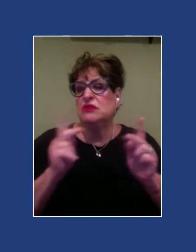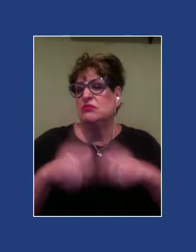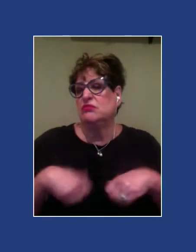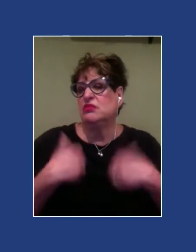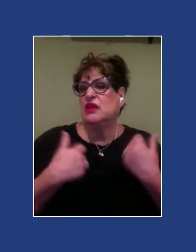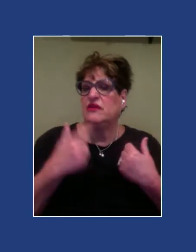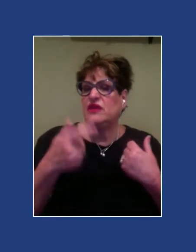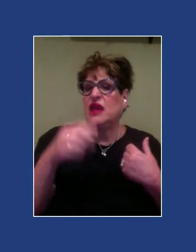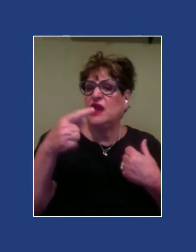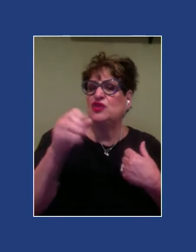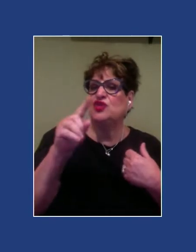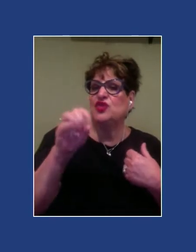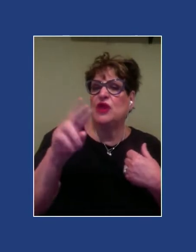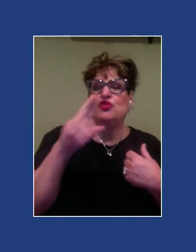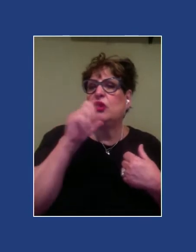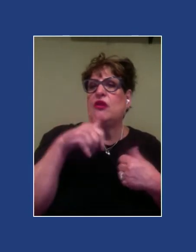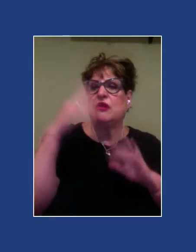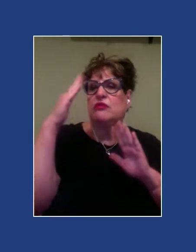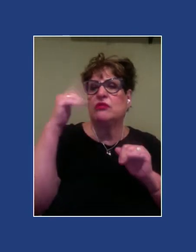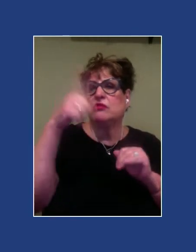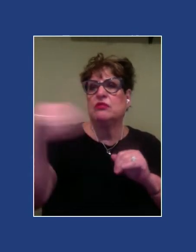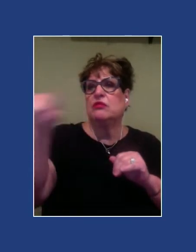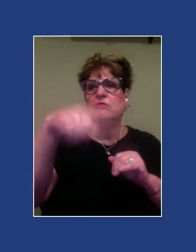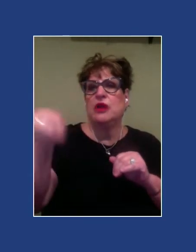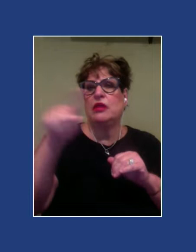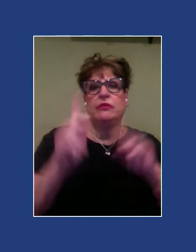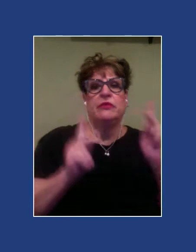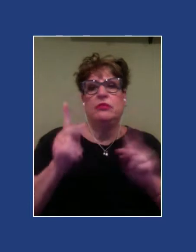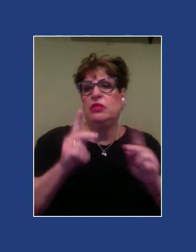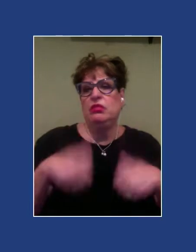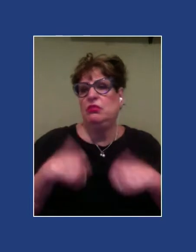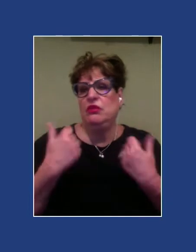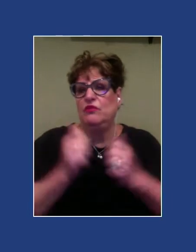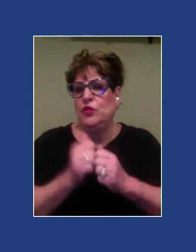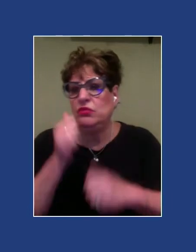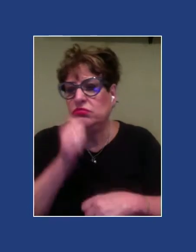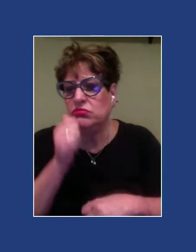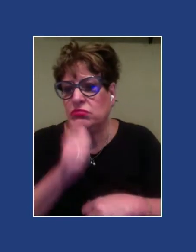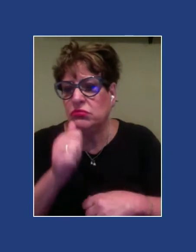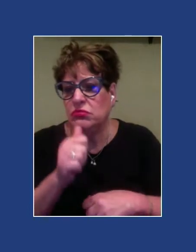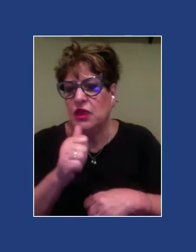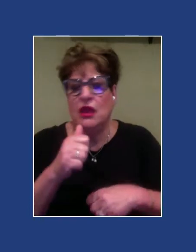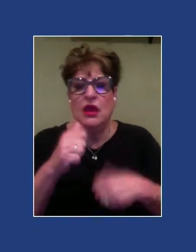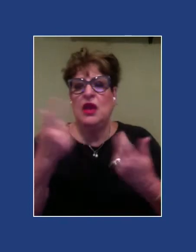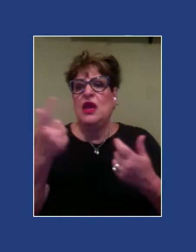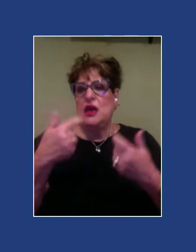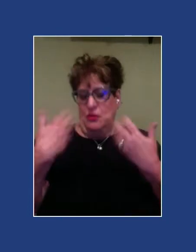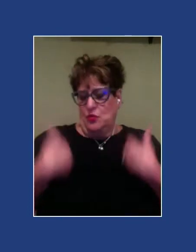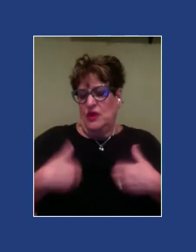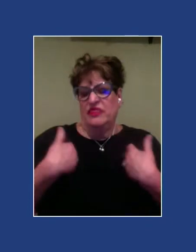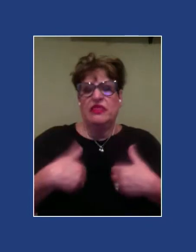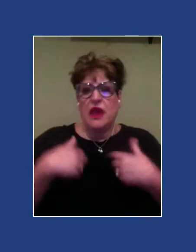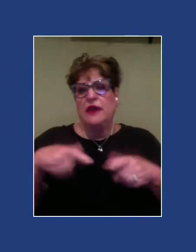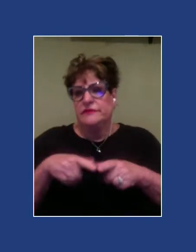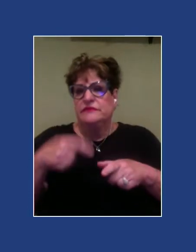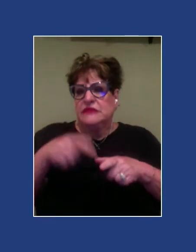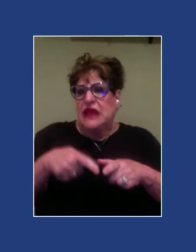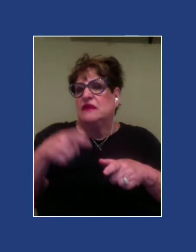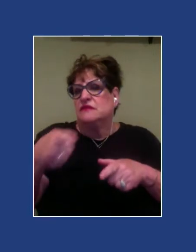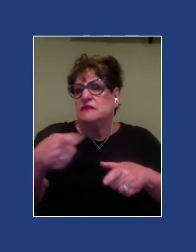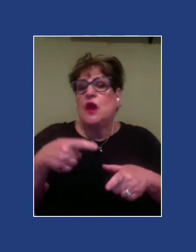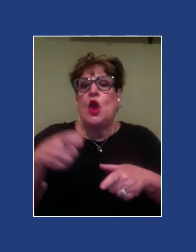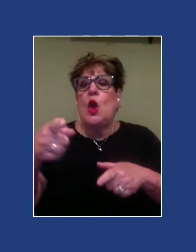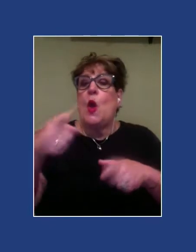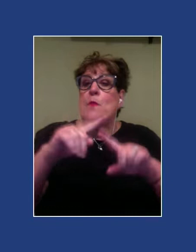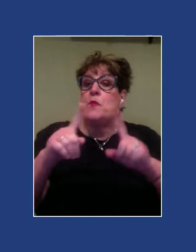not expected based on their society with regard to their sex assigned at birth. So this is a common experience